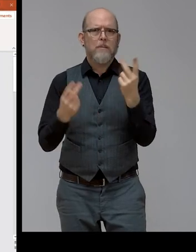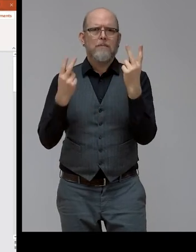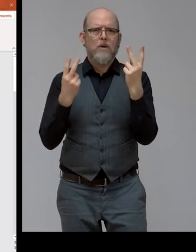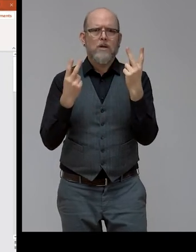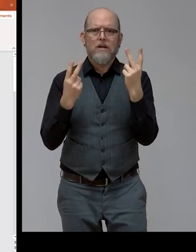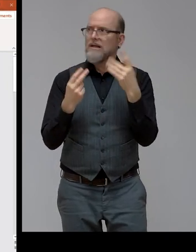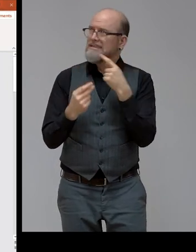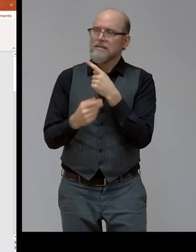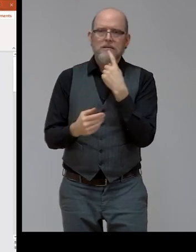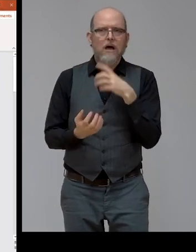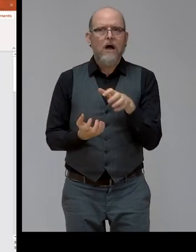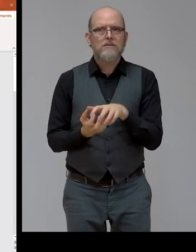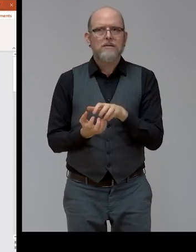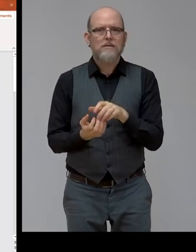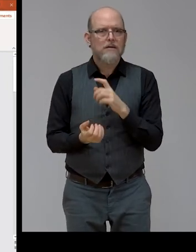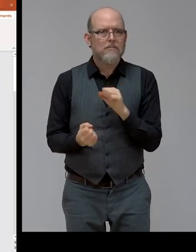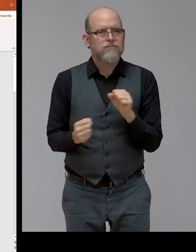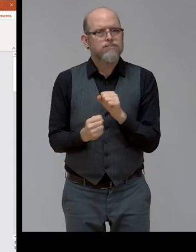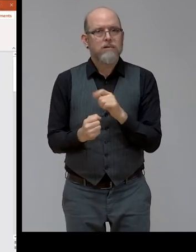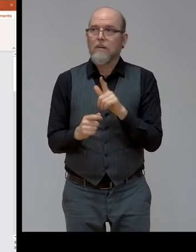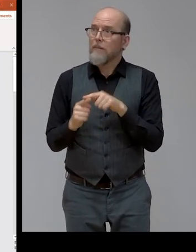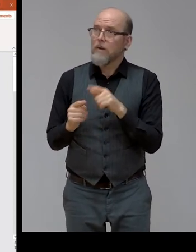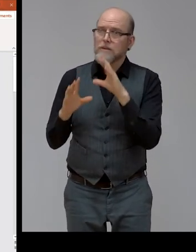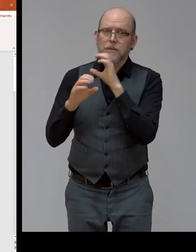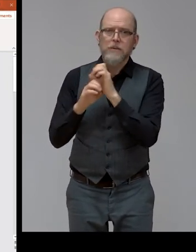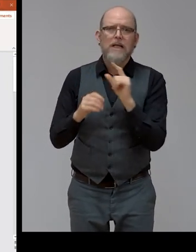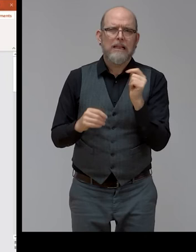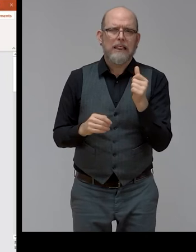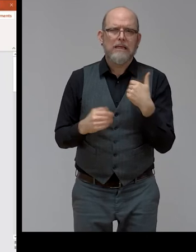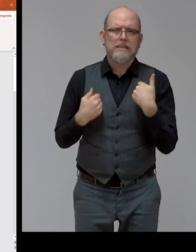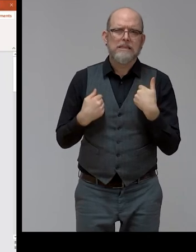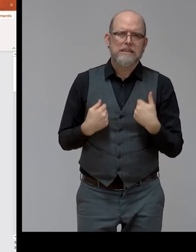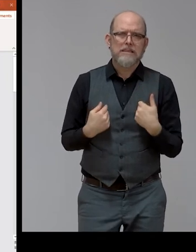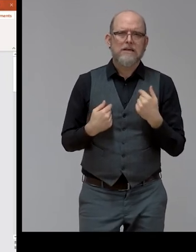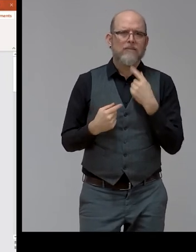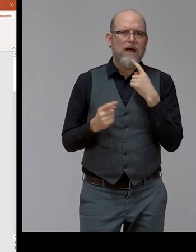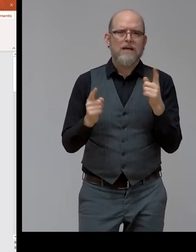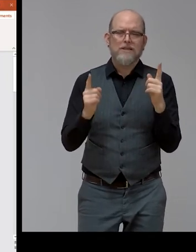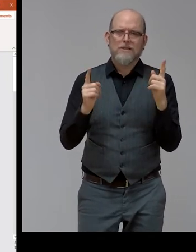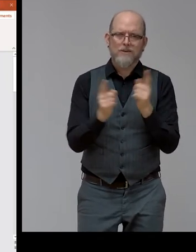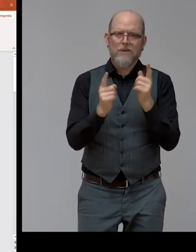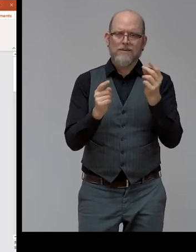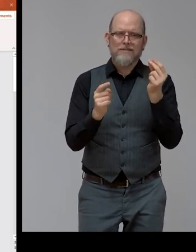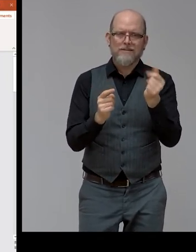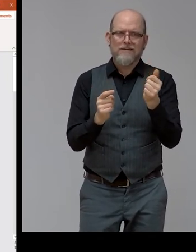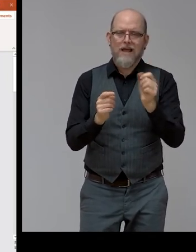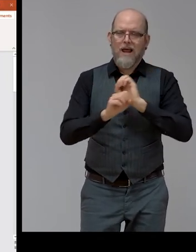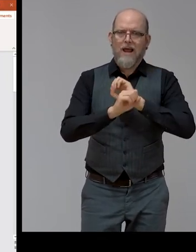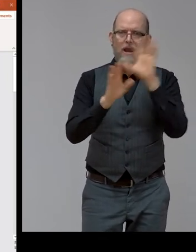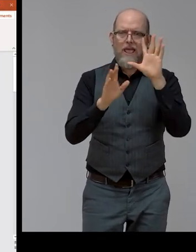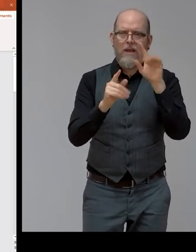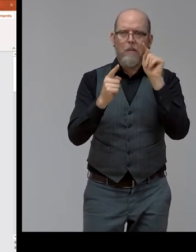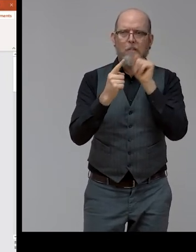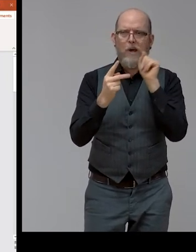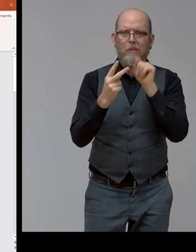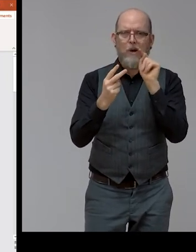that you must be all extremely tired, so I'll keep my thoughts short and sweet and to the point. So,